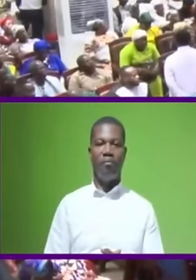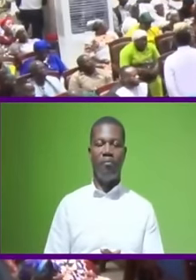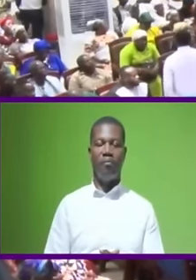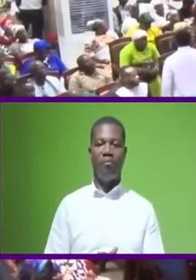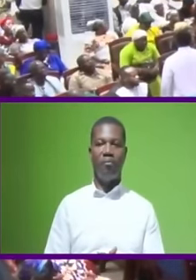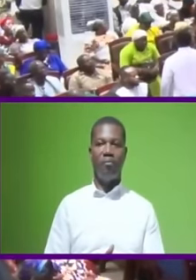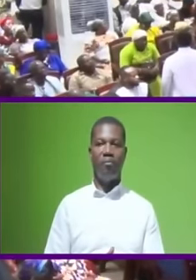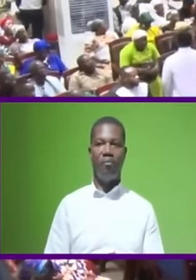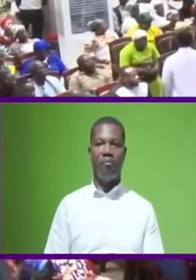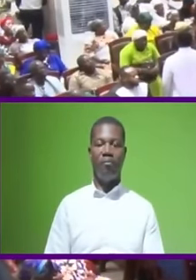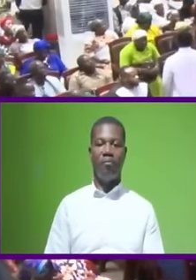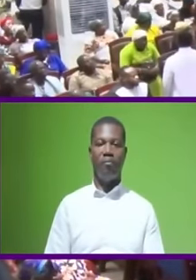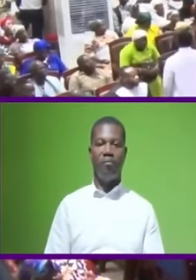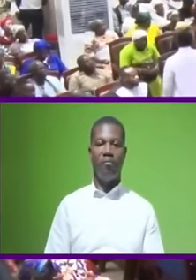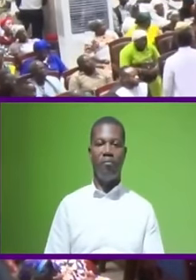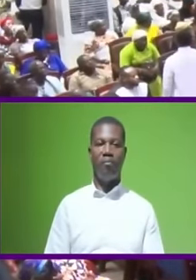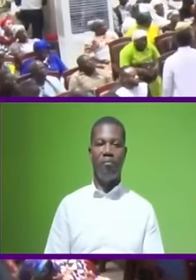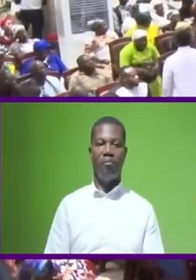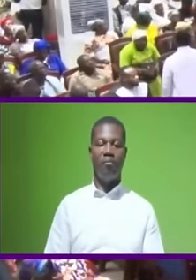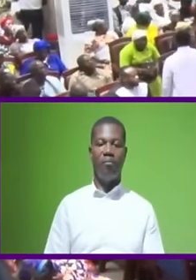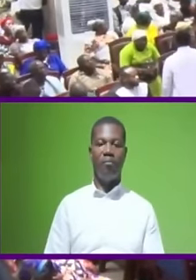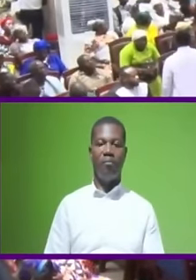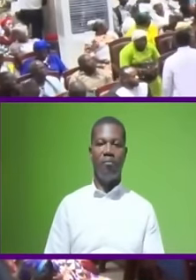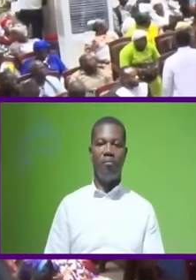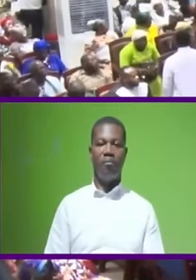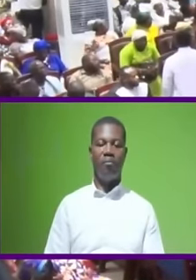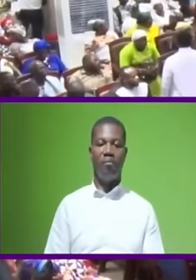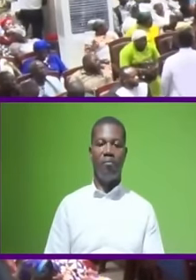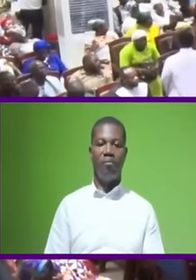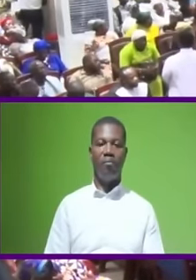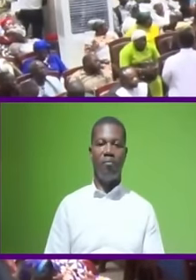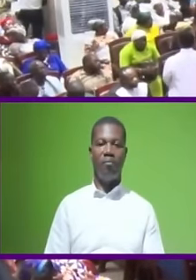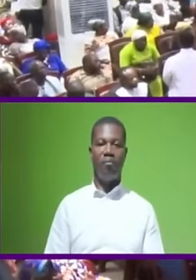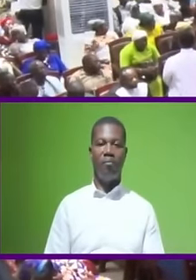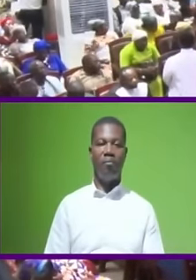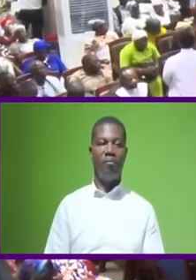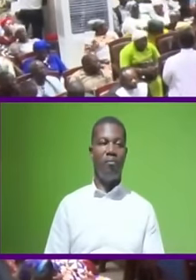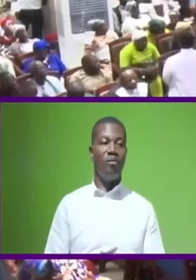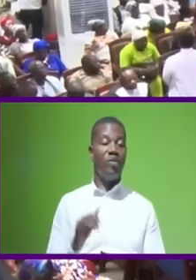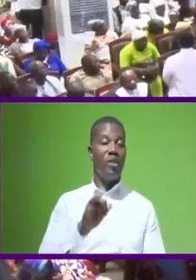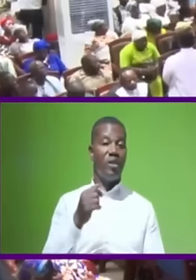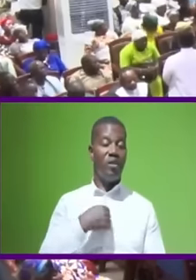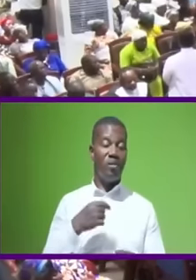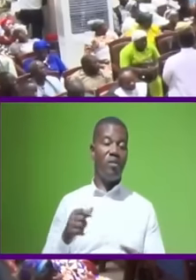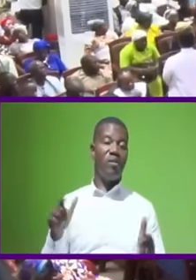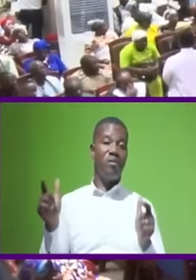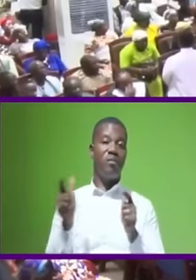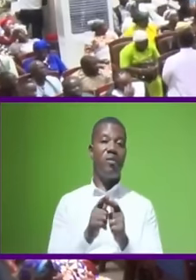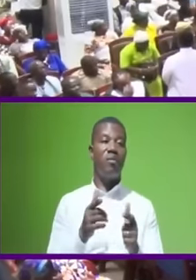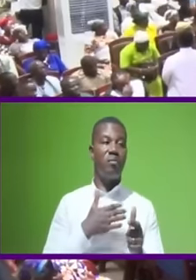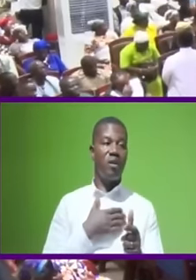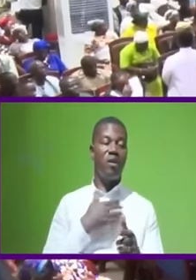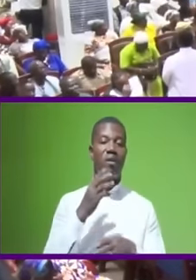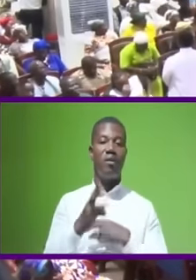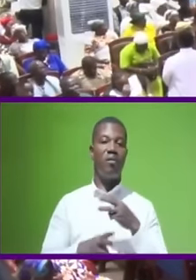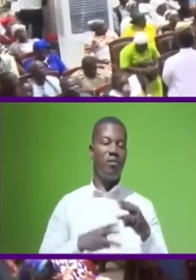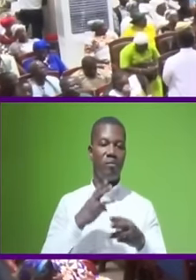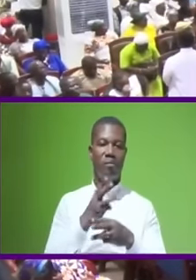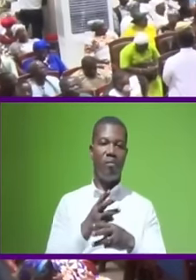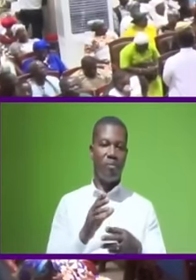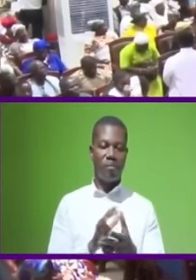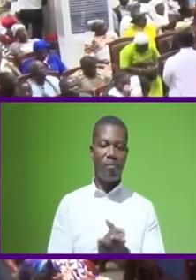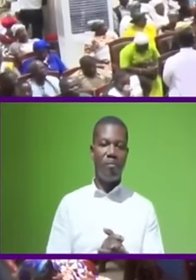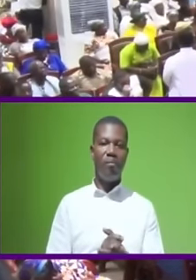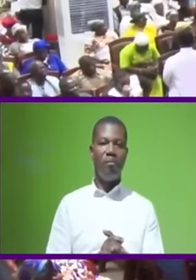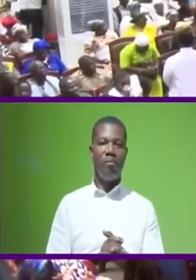had chance. The poor were many in the church. And this is what I came to meet